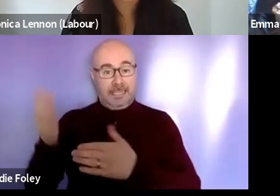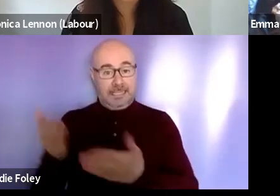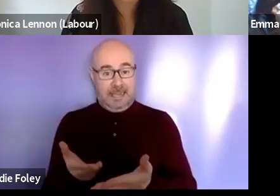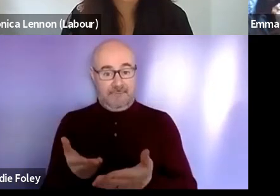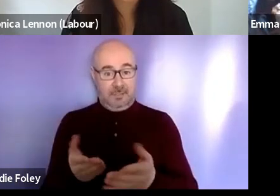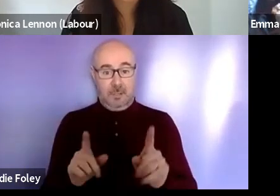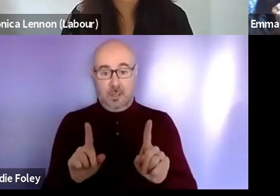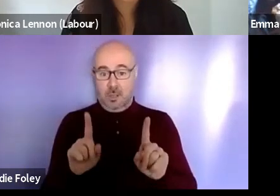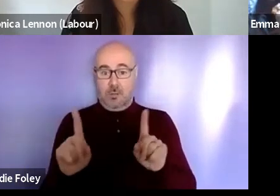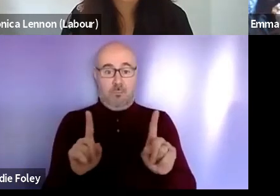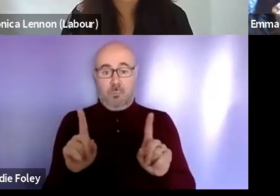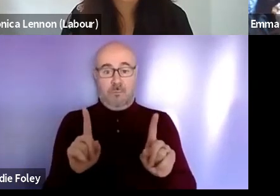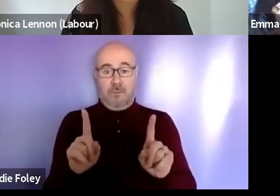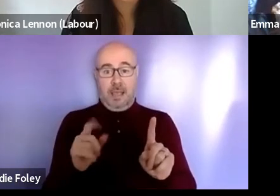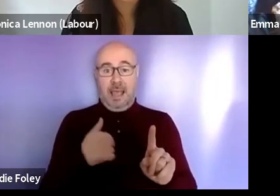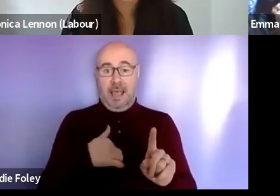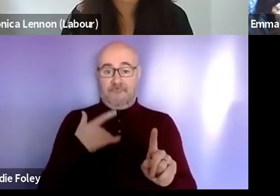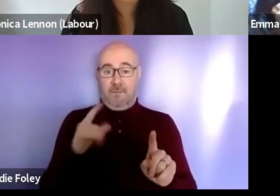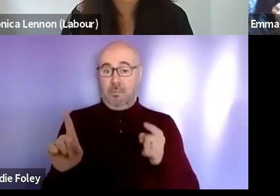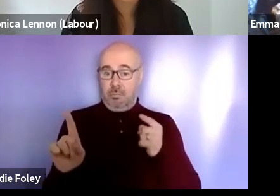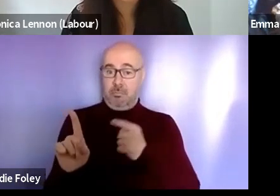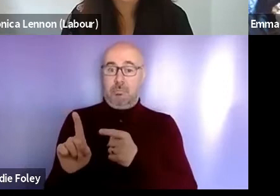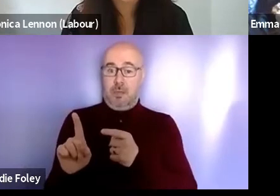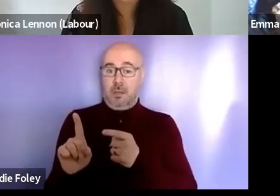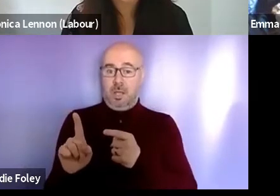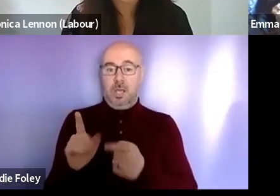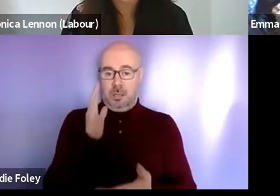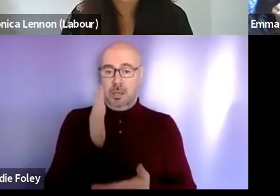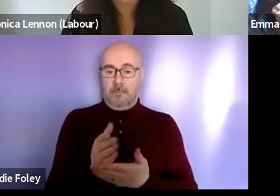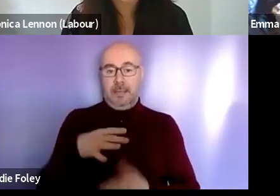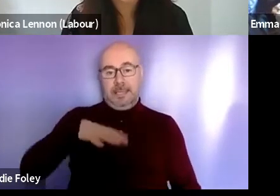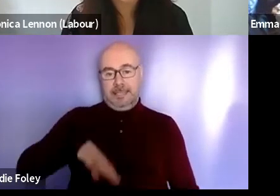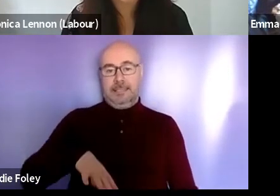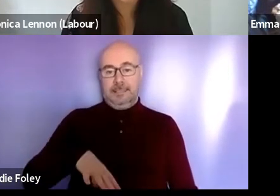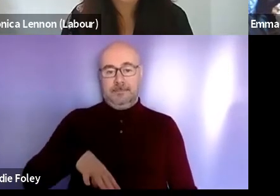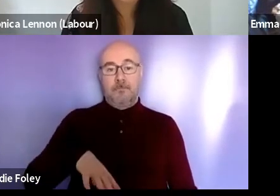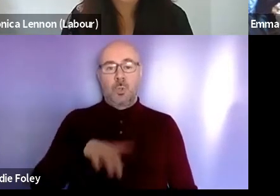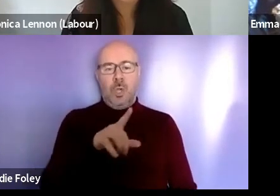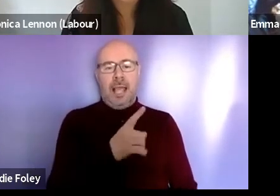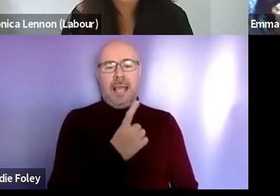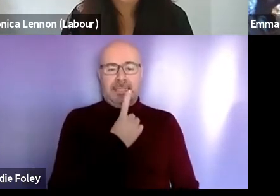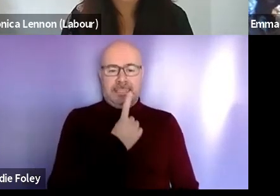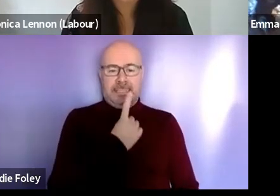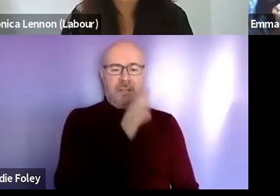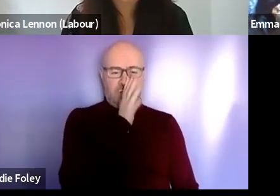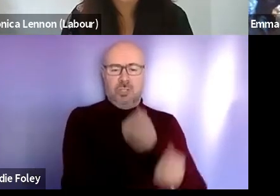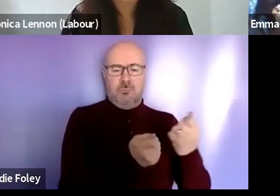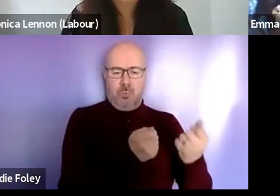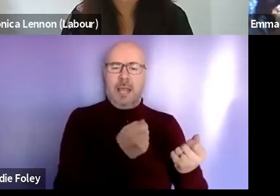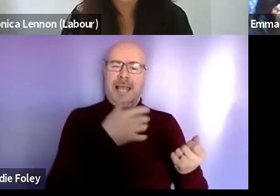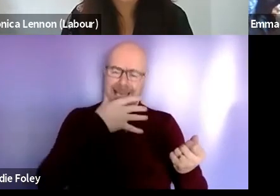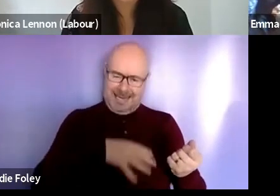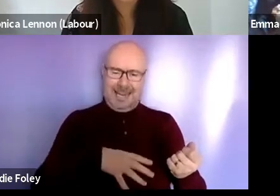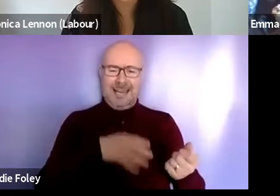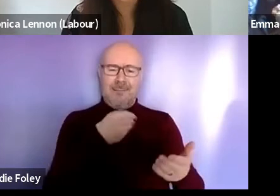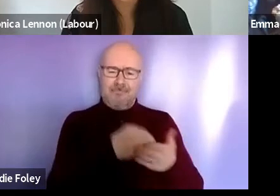I feel a National Care Service is something that we need. Self-directed support absolutely needs funded properly. Absolutely